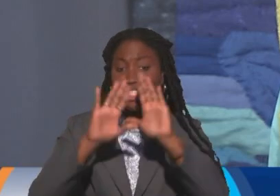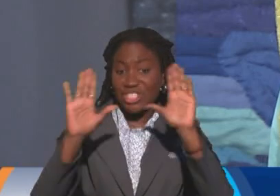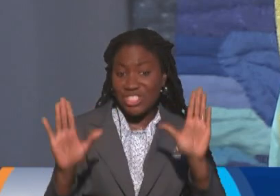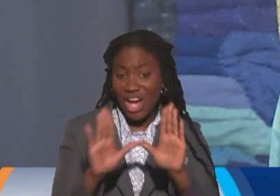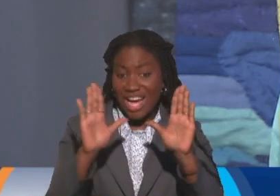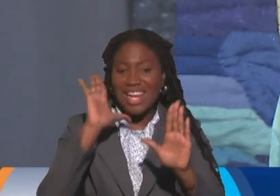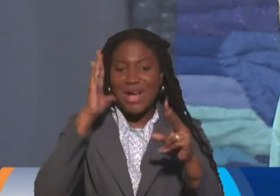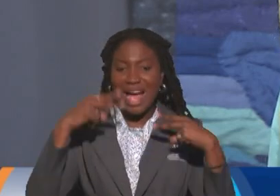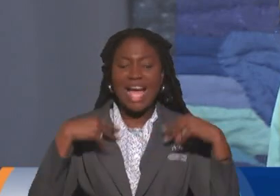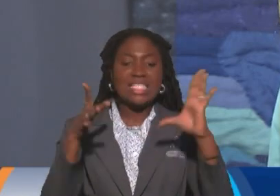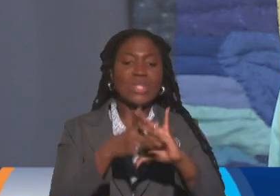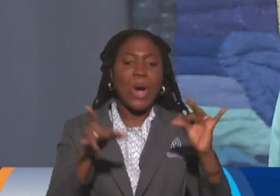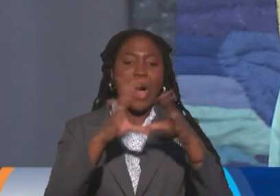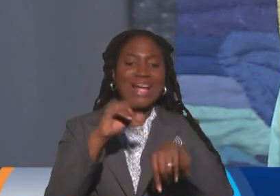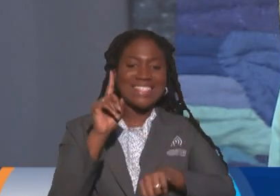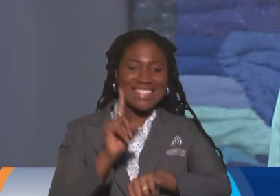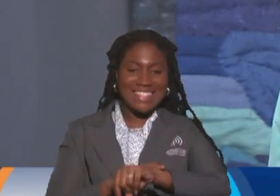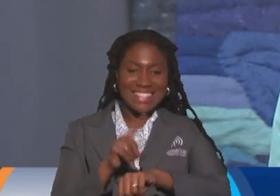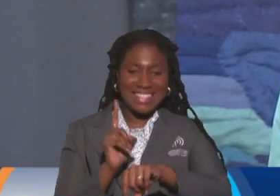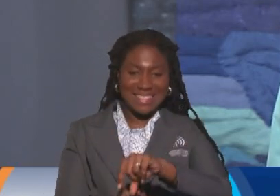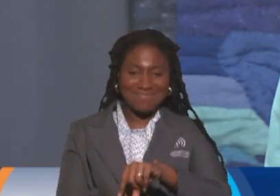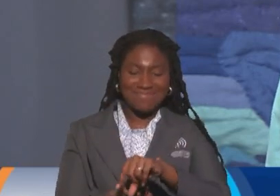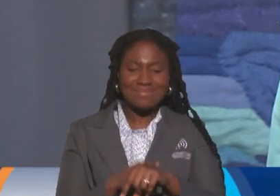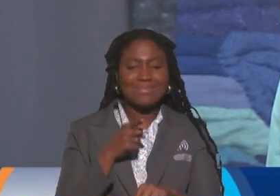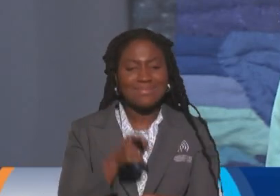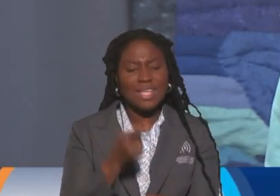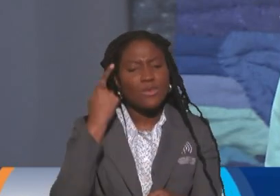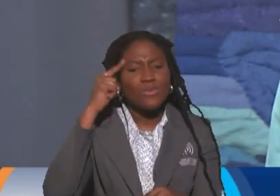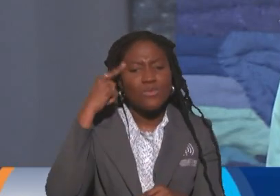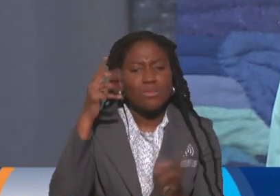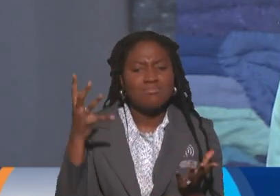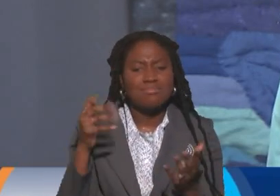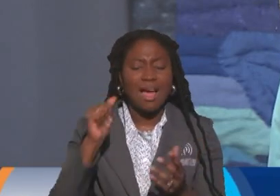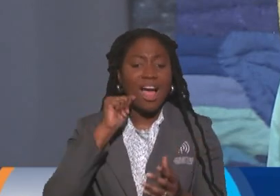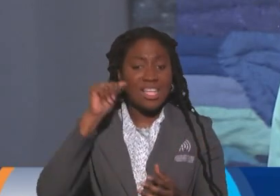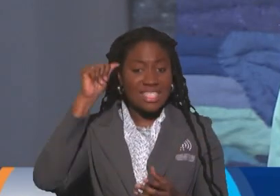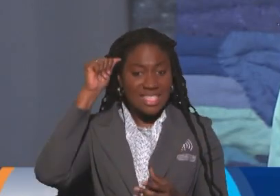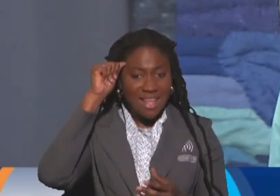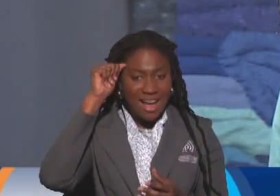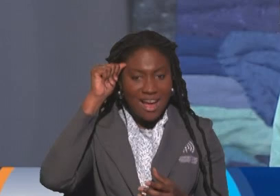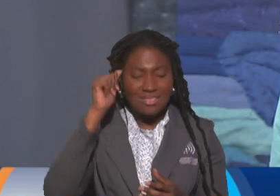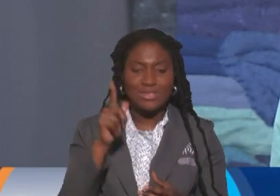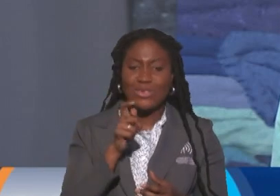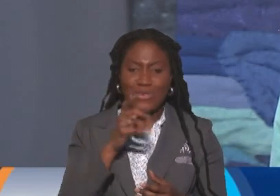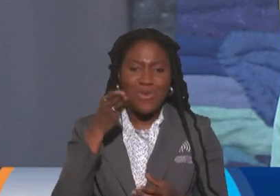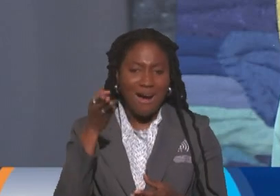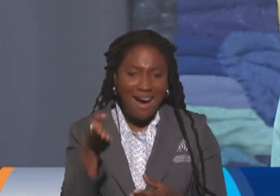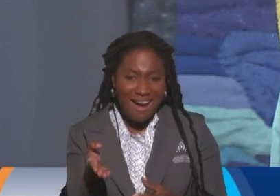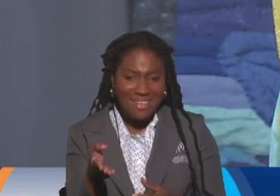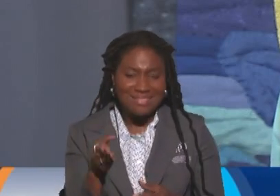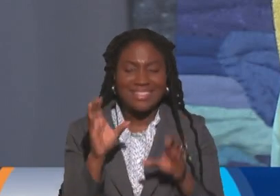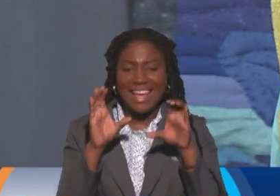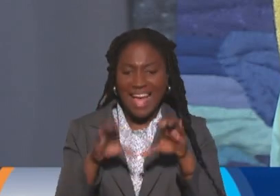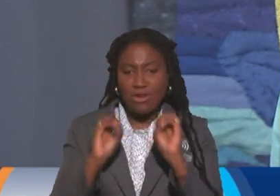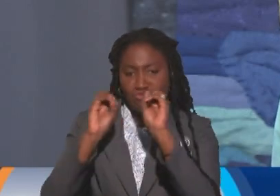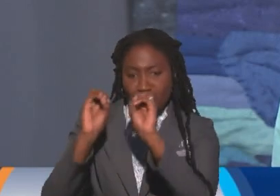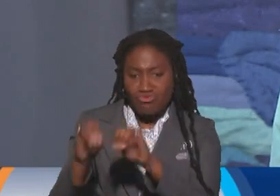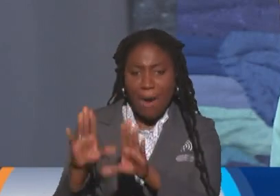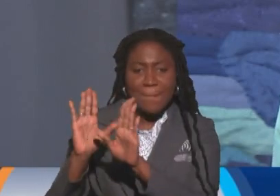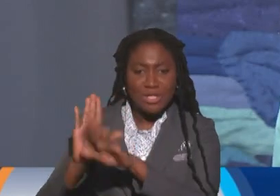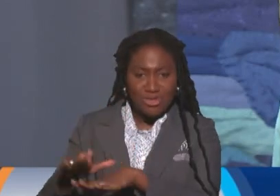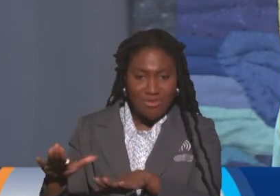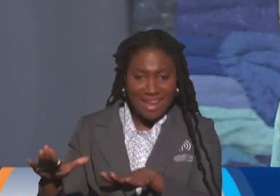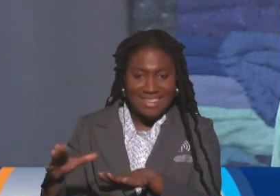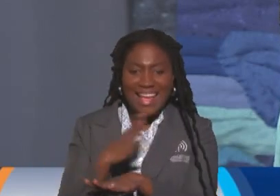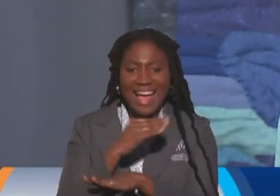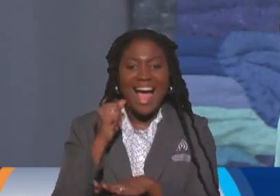having Bocas Story Time, which is a facility for adult attendees of the festival to drop their children off, and